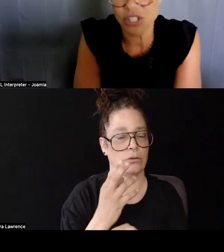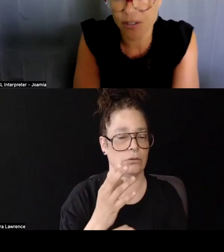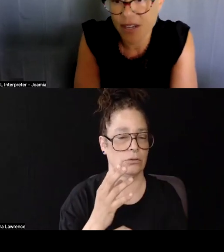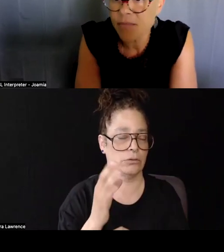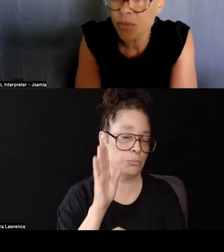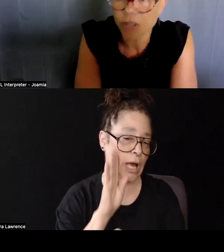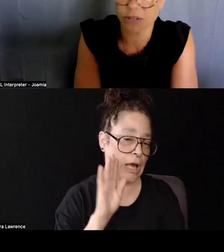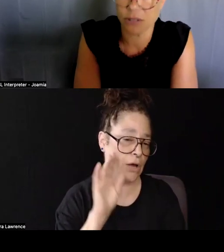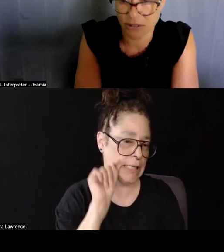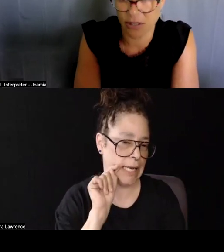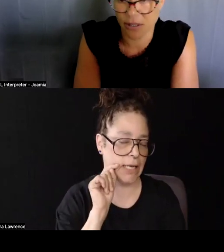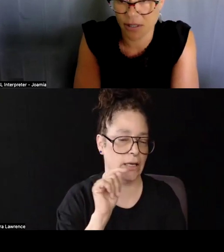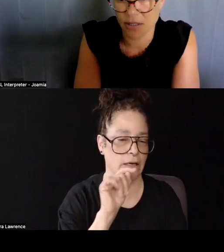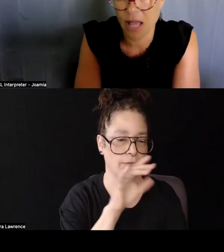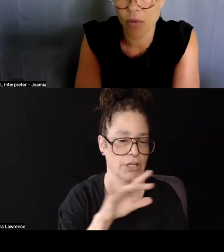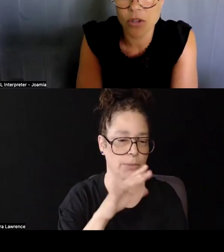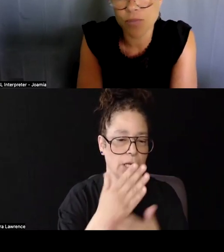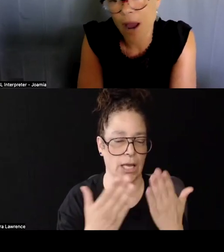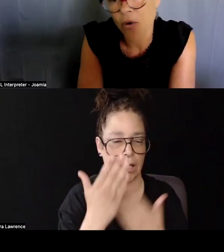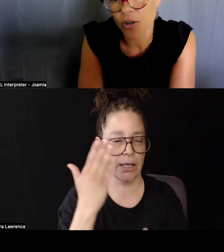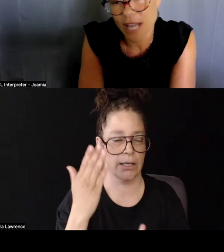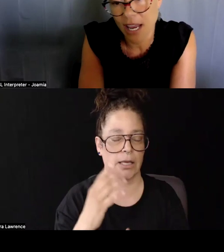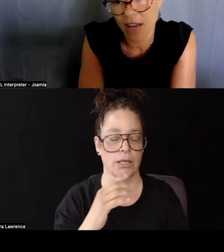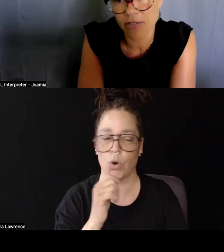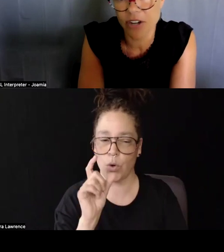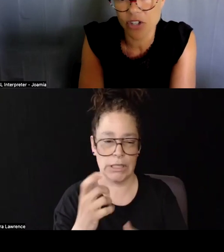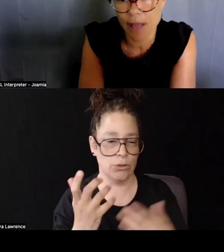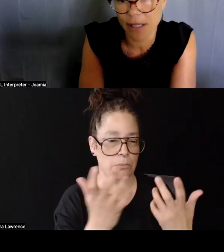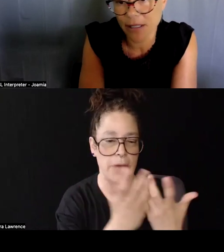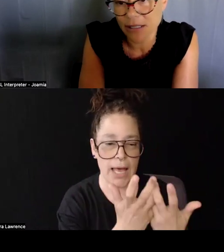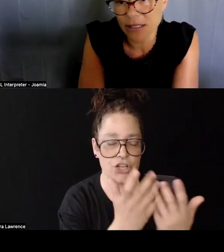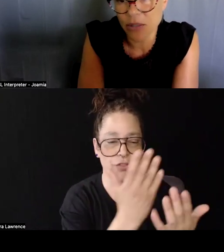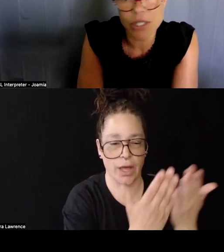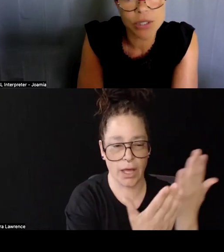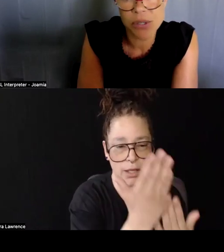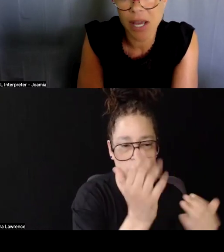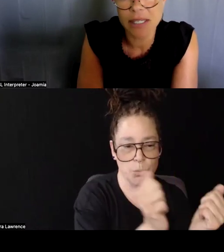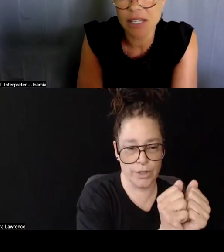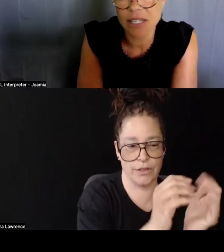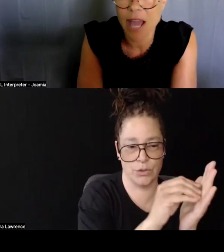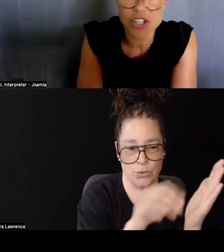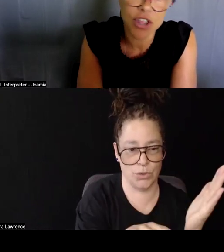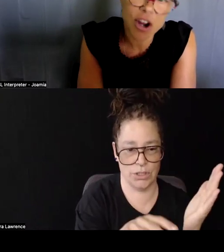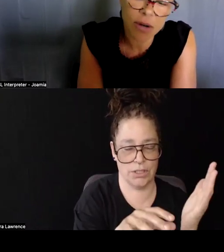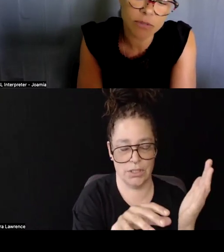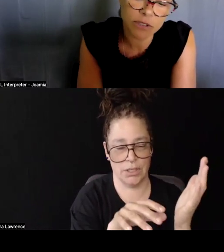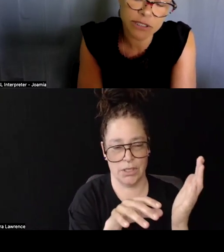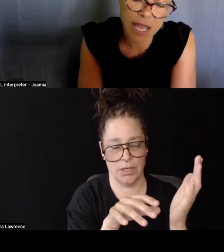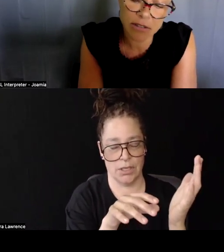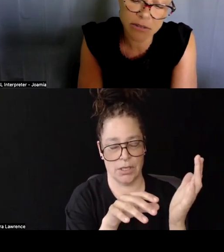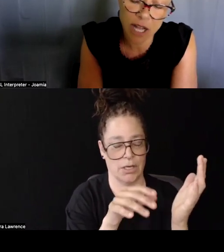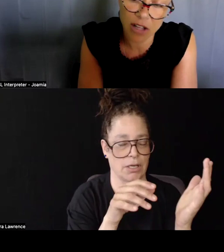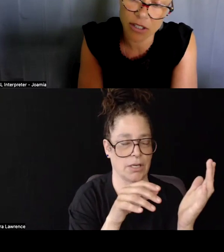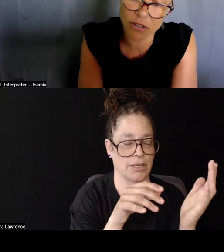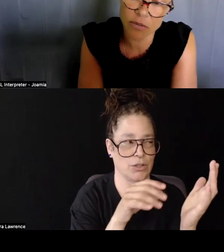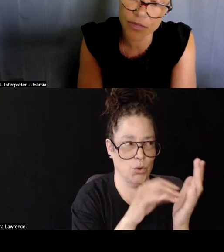to make sure that it's important that we use brown or tan finger spelling. We do not need to match their